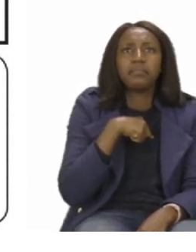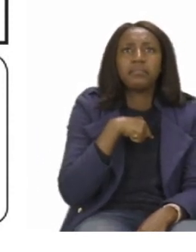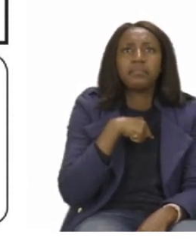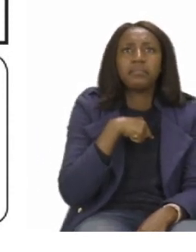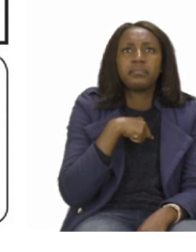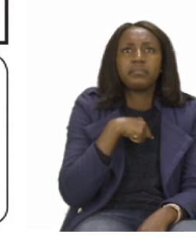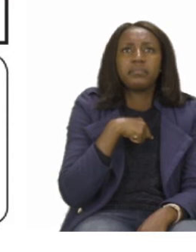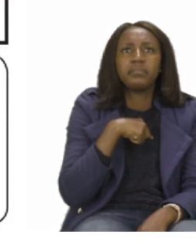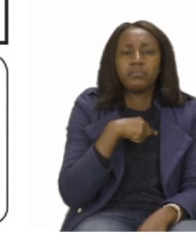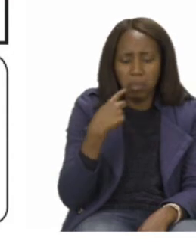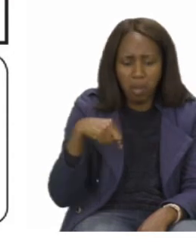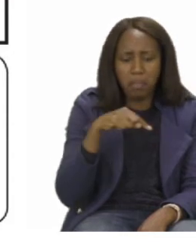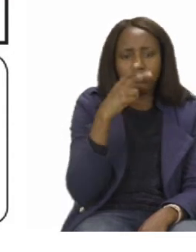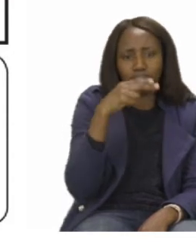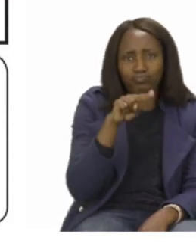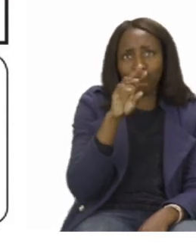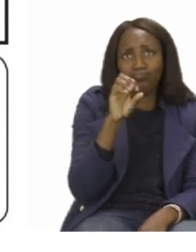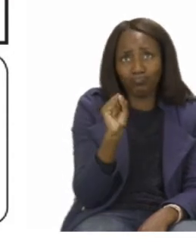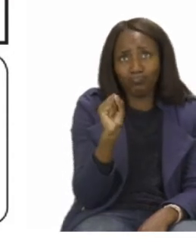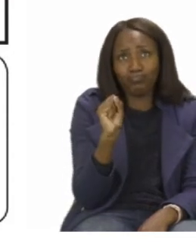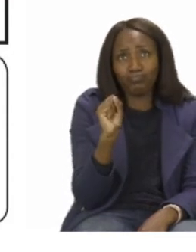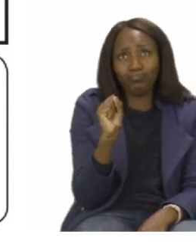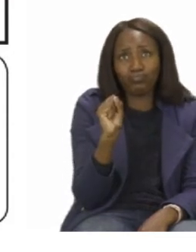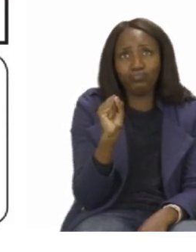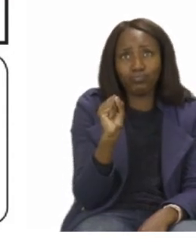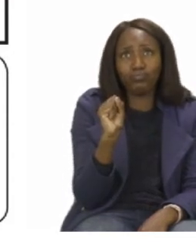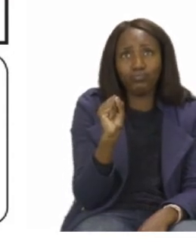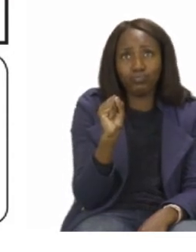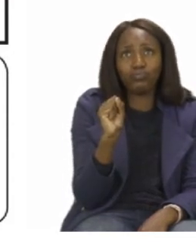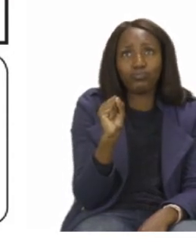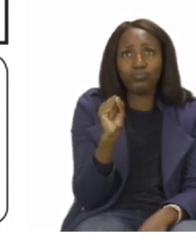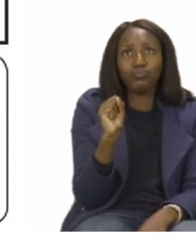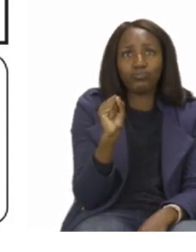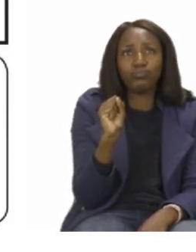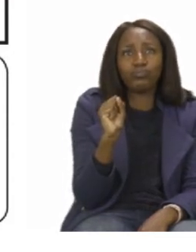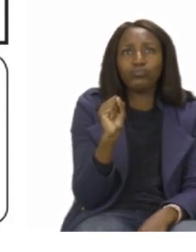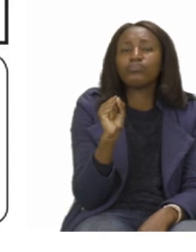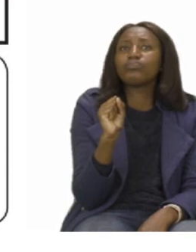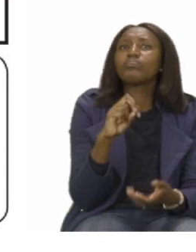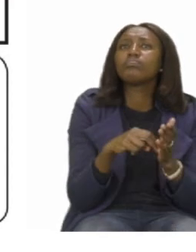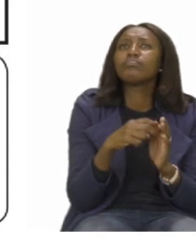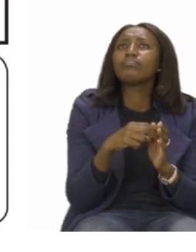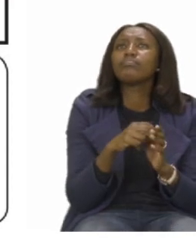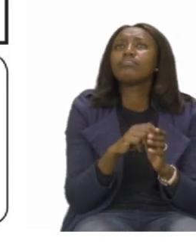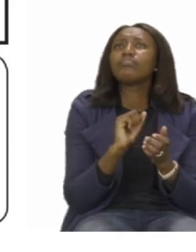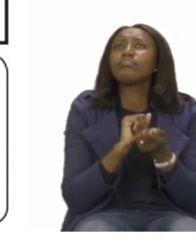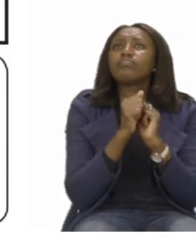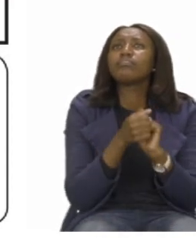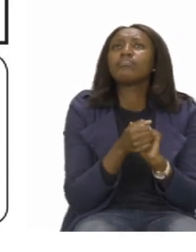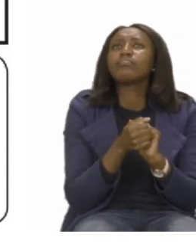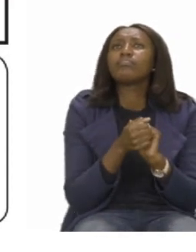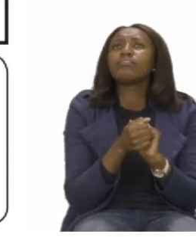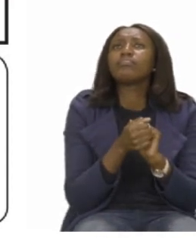at us. That means this suitcase is, which word